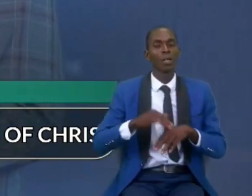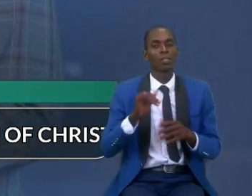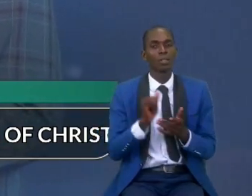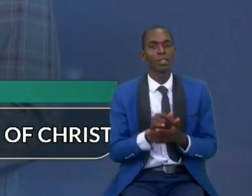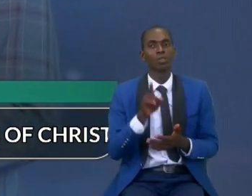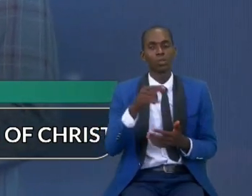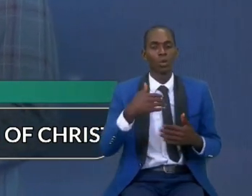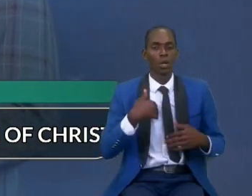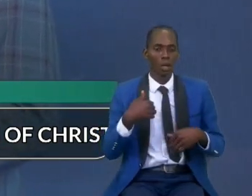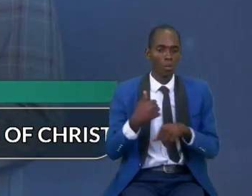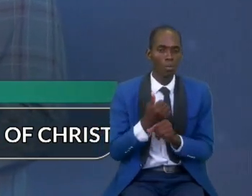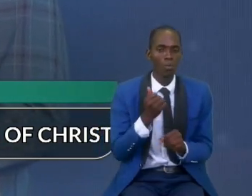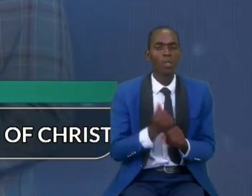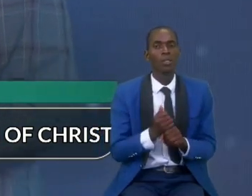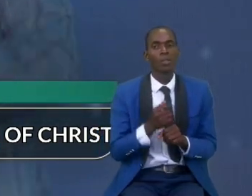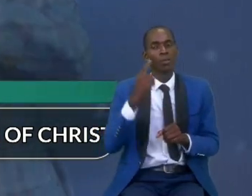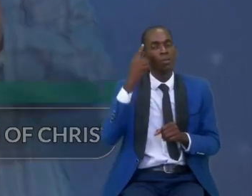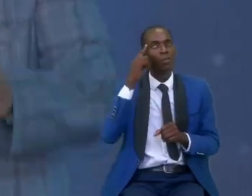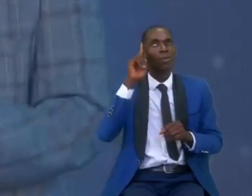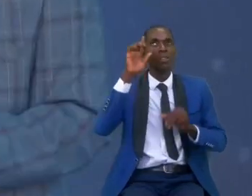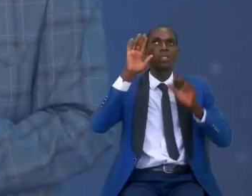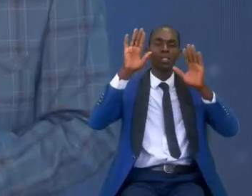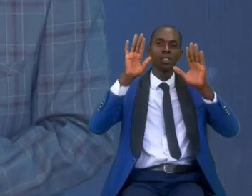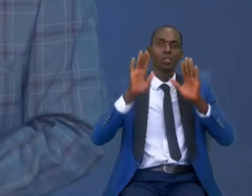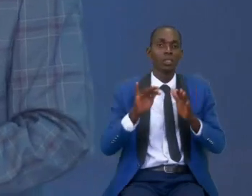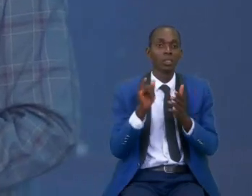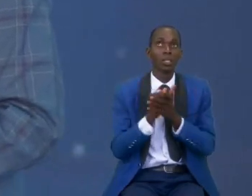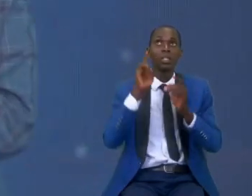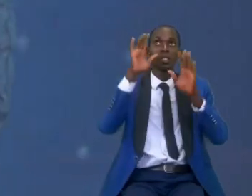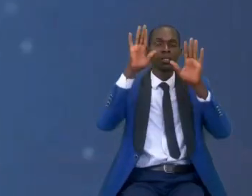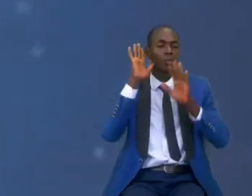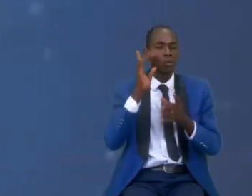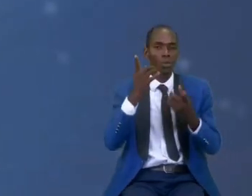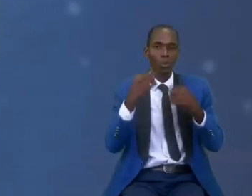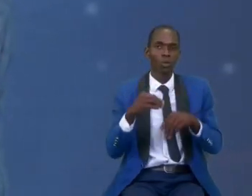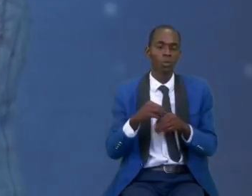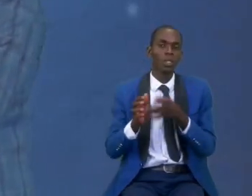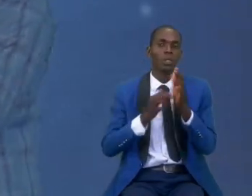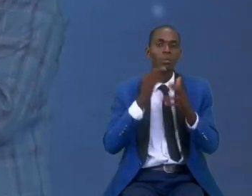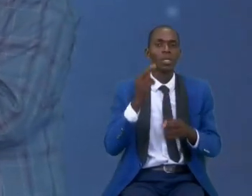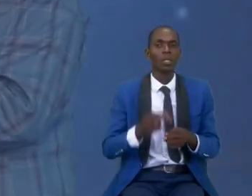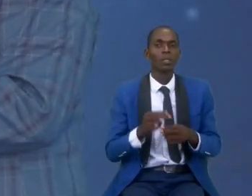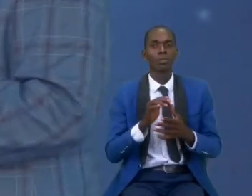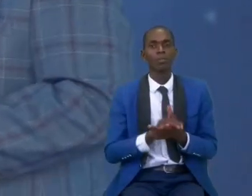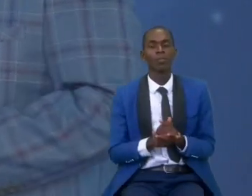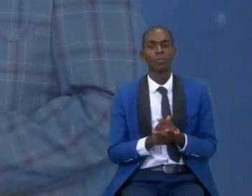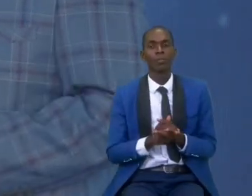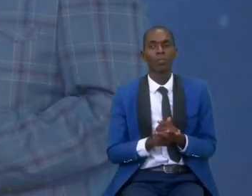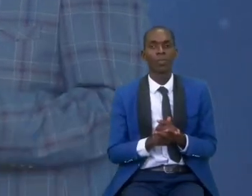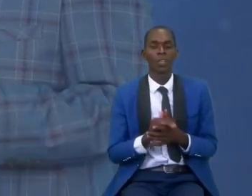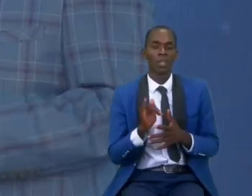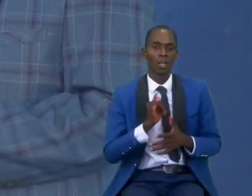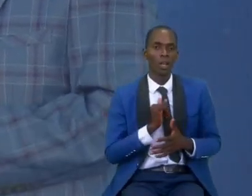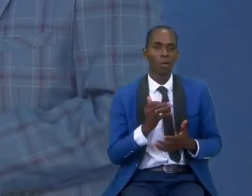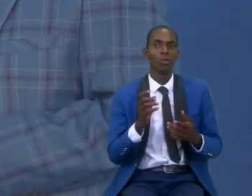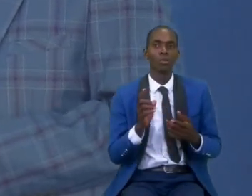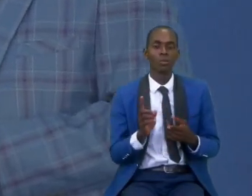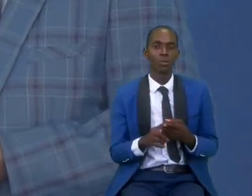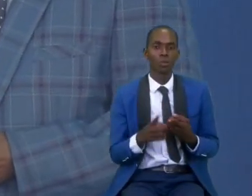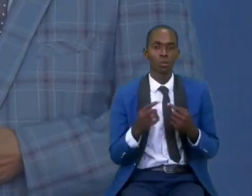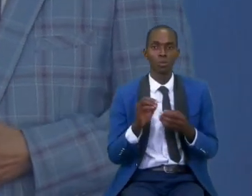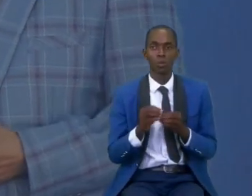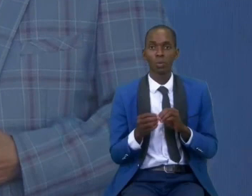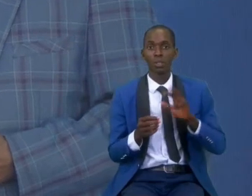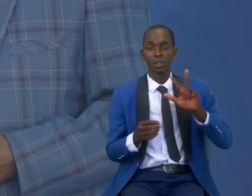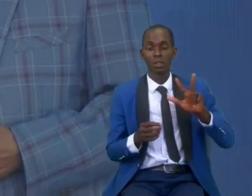excellence will come in Jesus' name. I want you to come to number three now, transformed by the intervention of